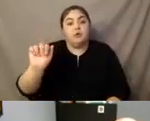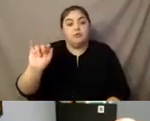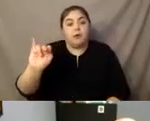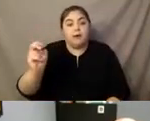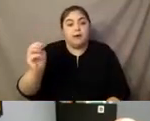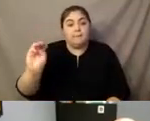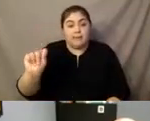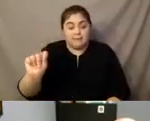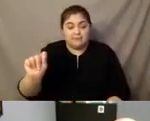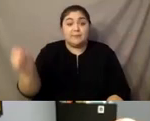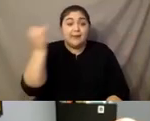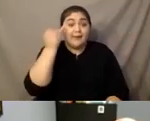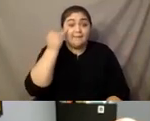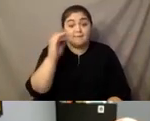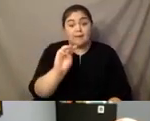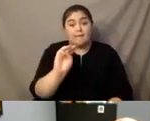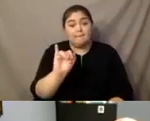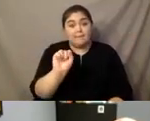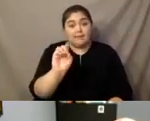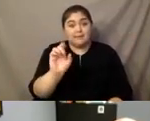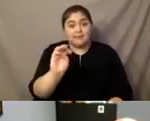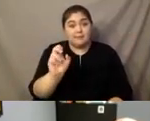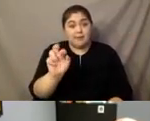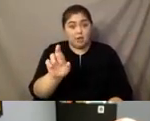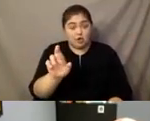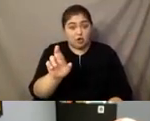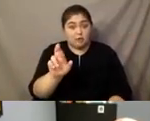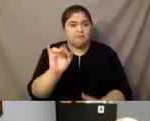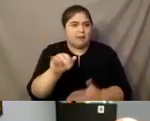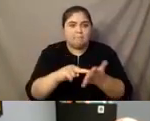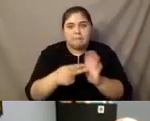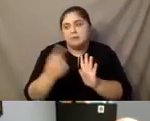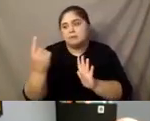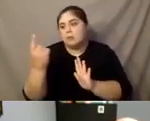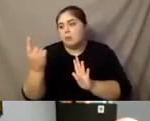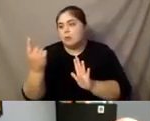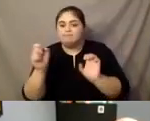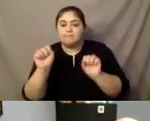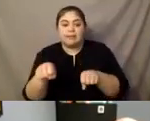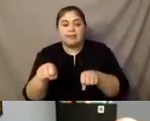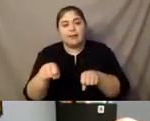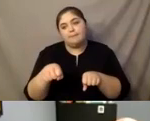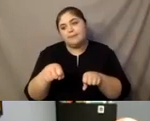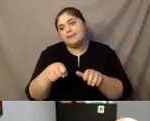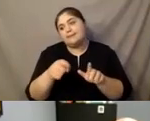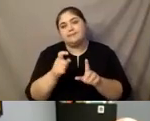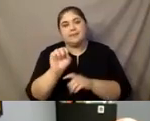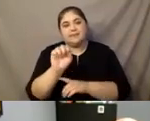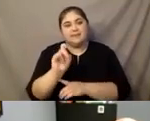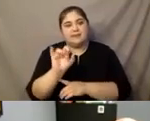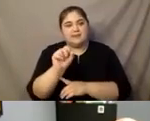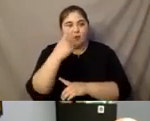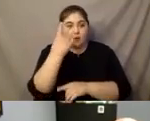misdemeanor case, then it's just a misdemeanor is something that someone can be sentenced to a year or less in jail